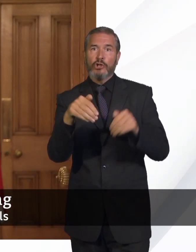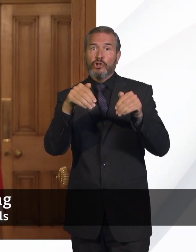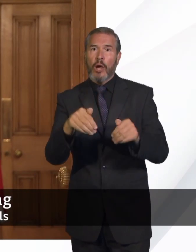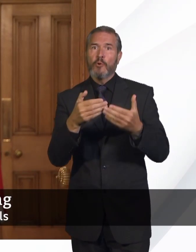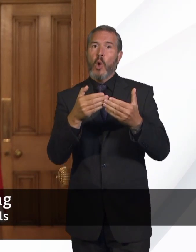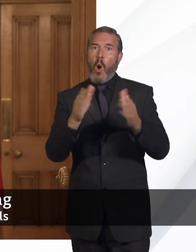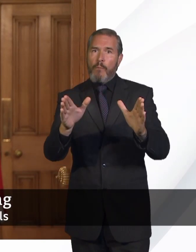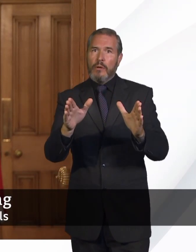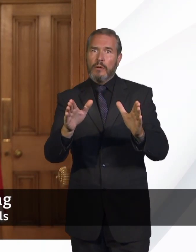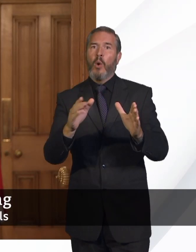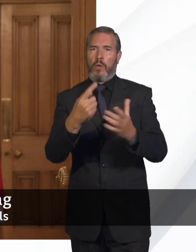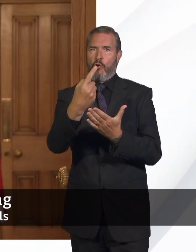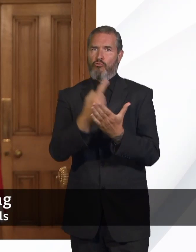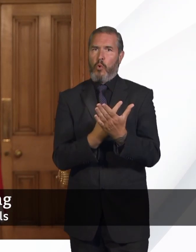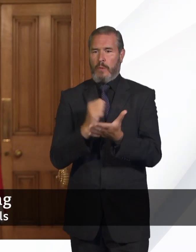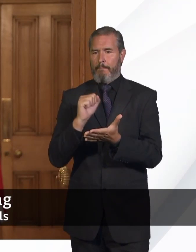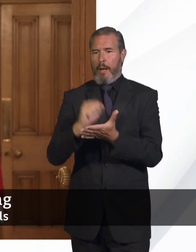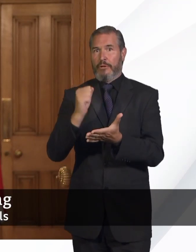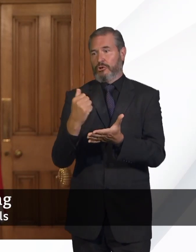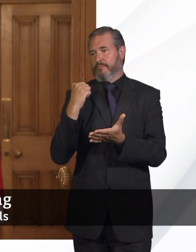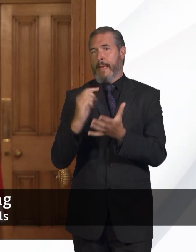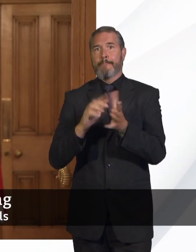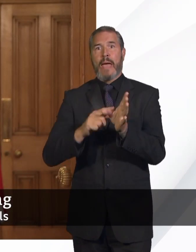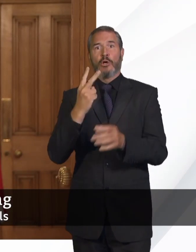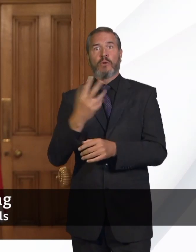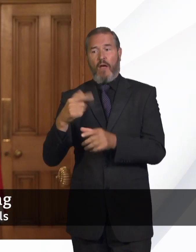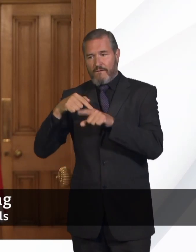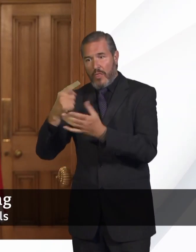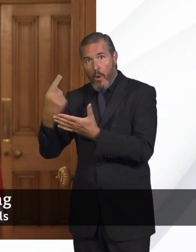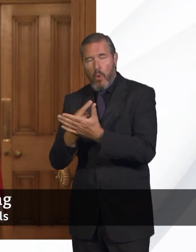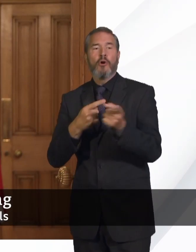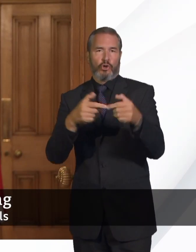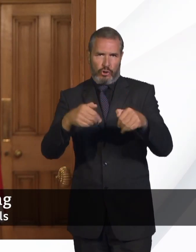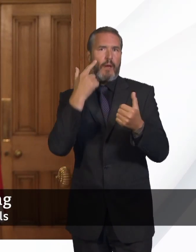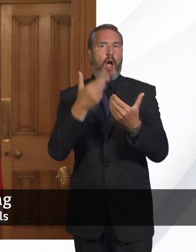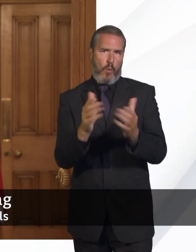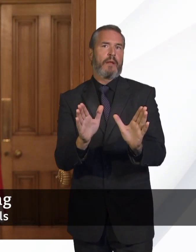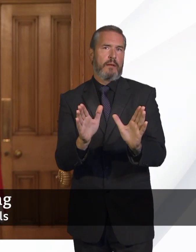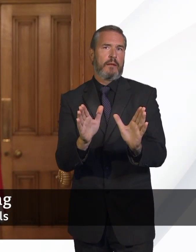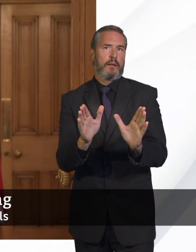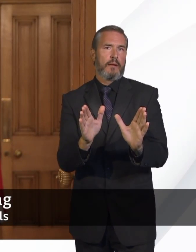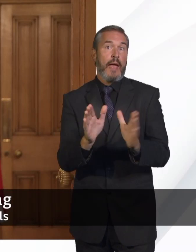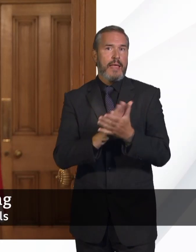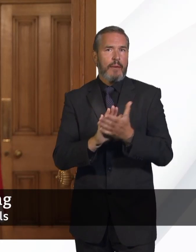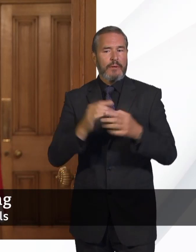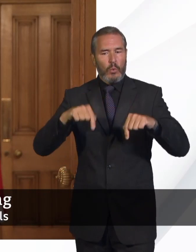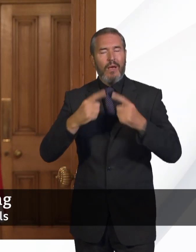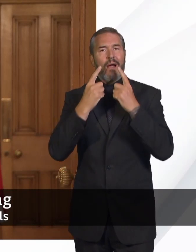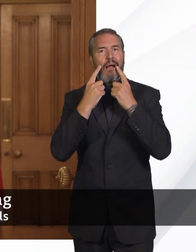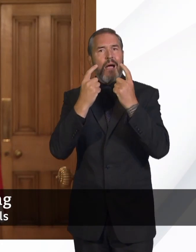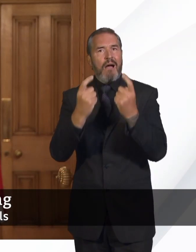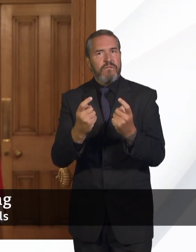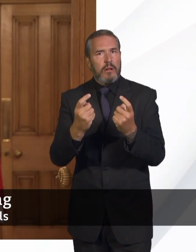secure guidelines we published on the 25th of May. This is the latest step in the careful restarting of our